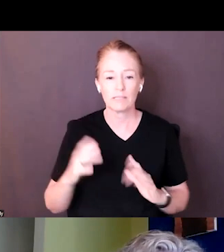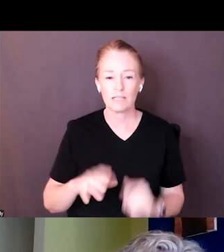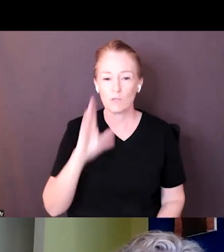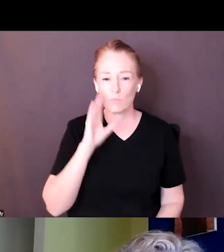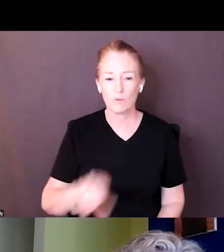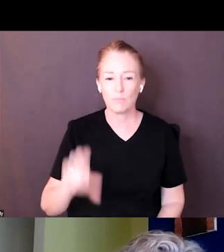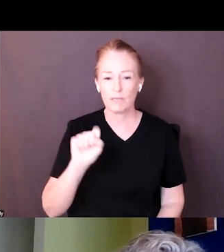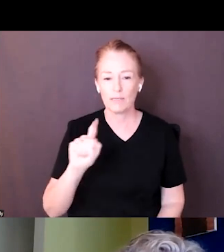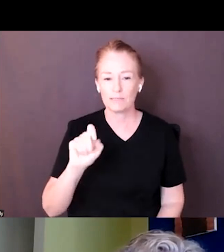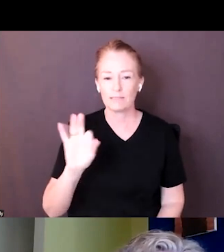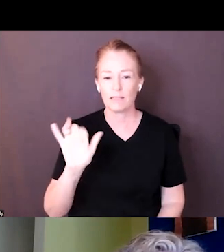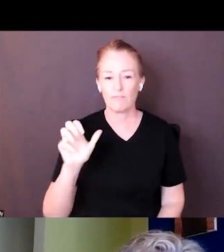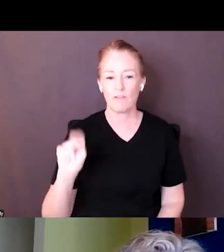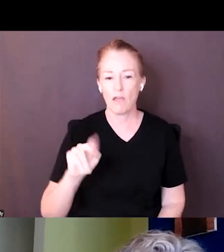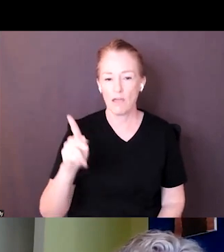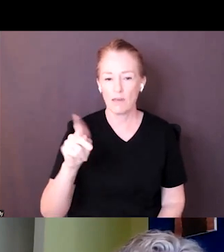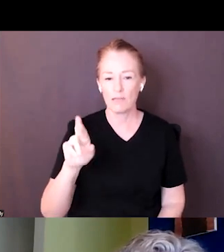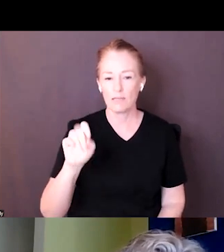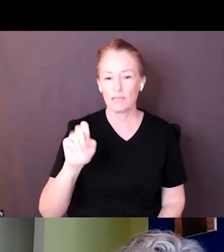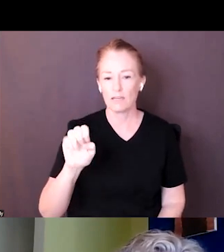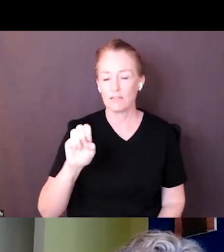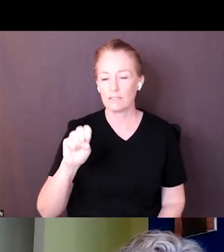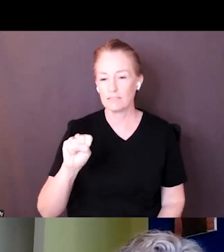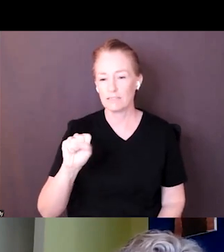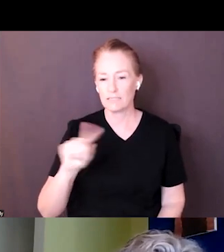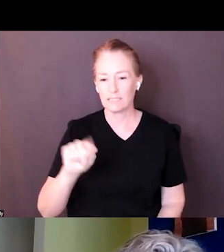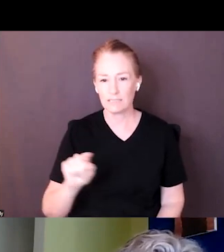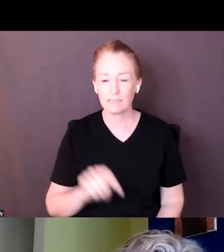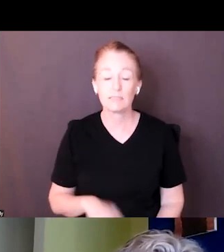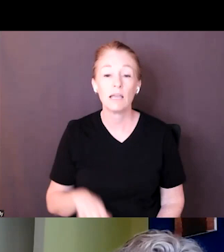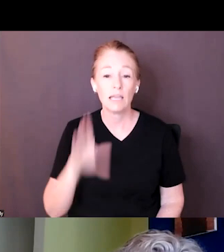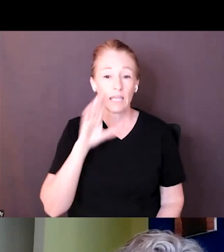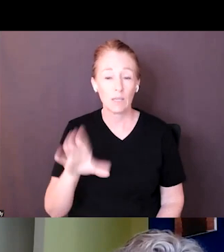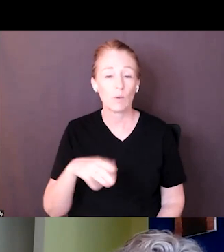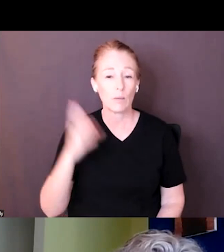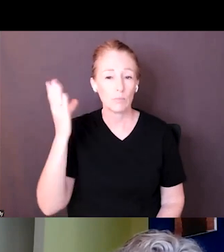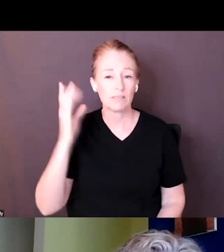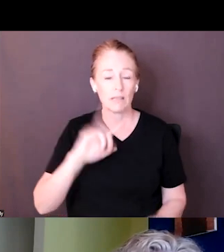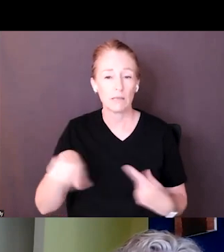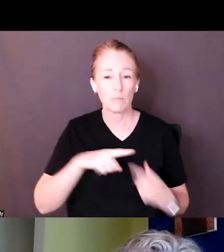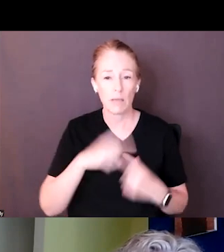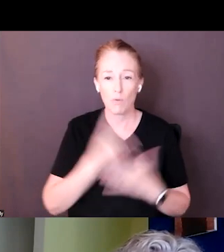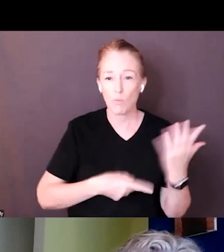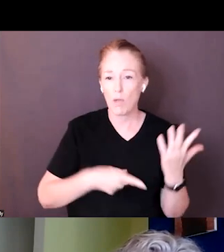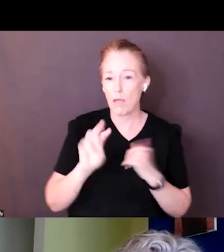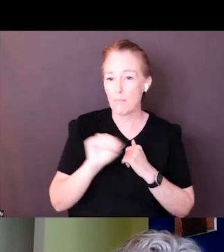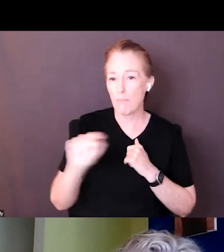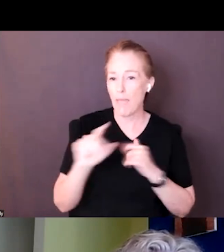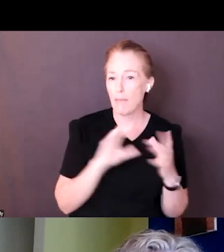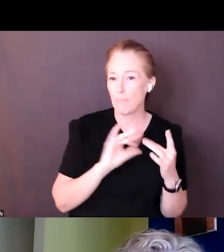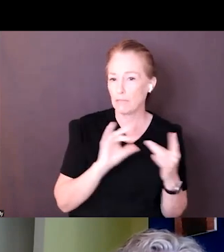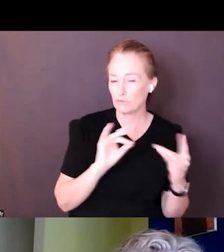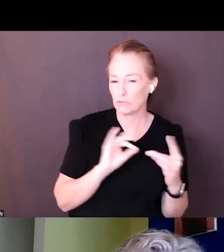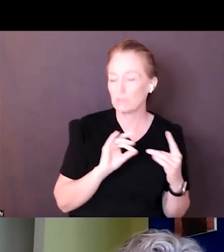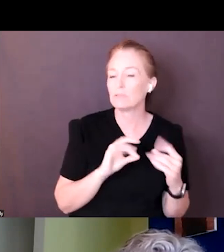Kertesz, and he will be talking very much about what Matt just presented in the video and the